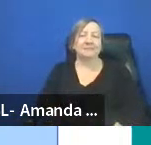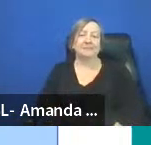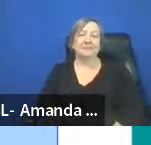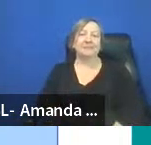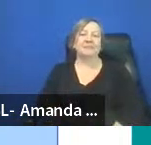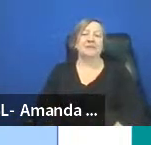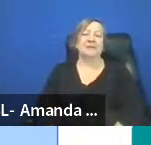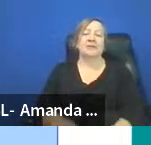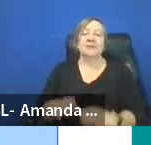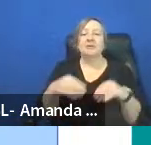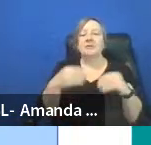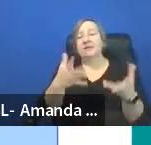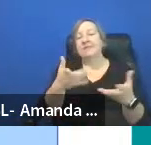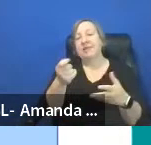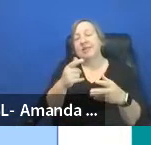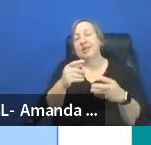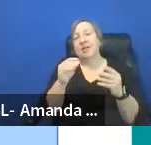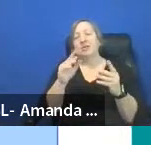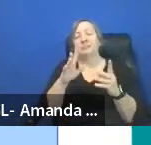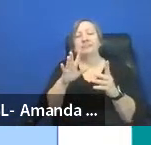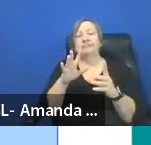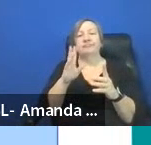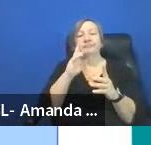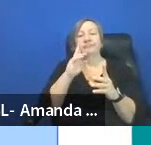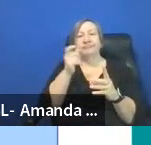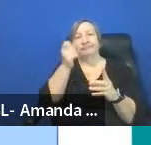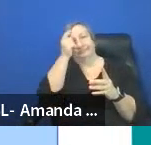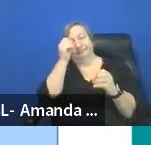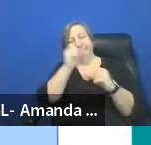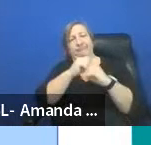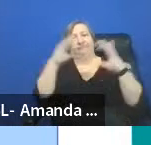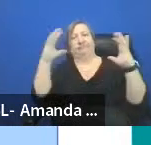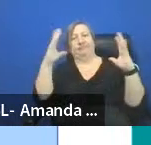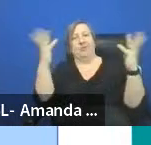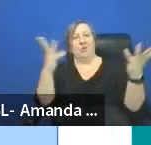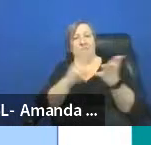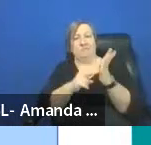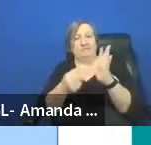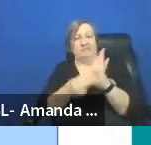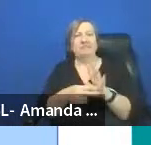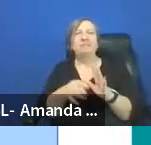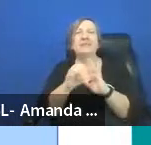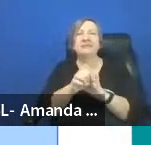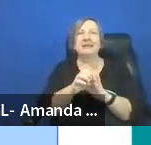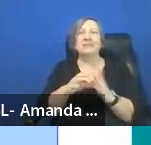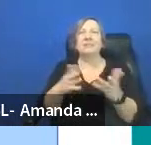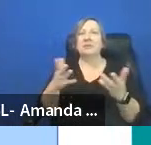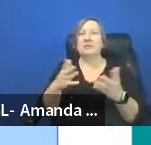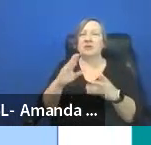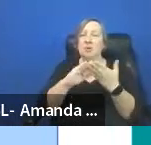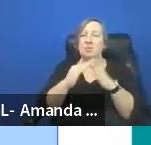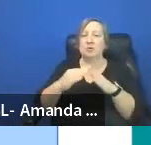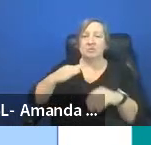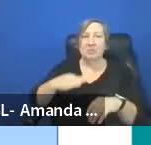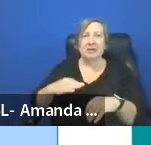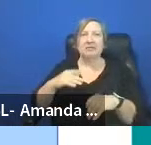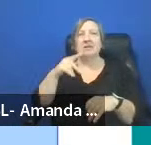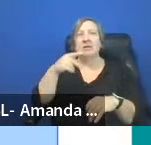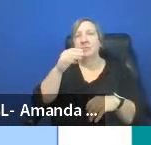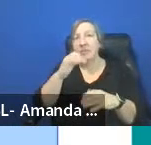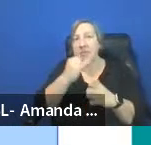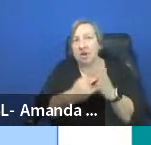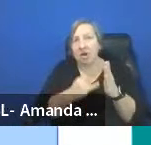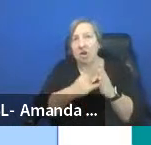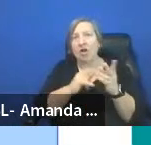So to give a little bit of a high-level overview of that, these are some examples of community benefits like public art,